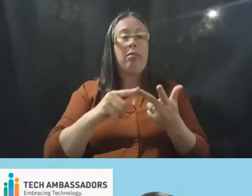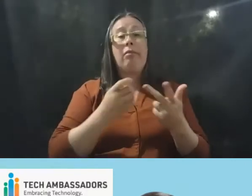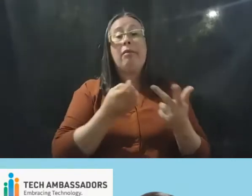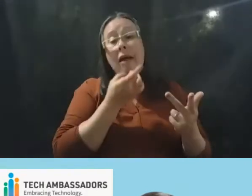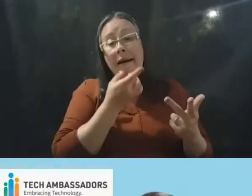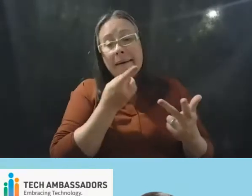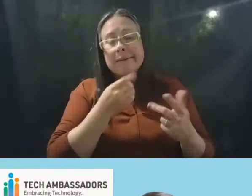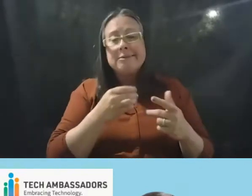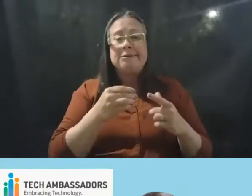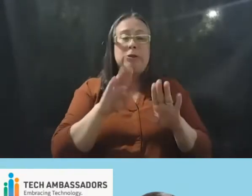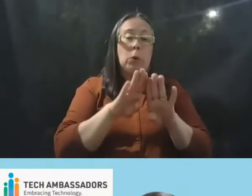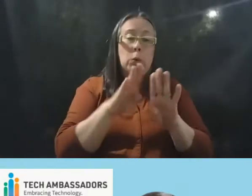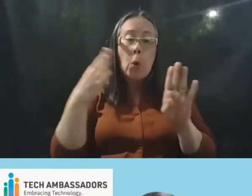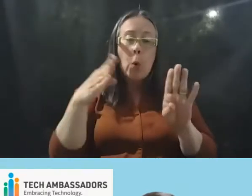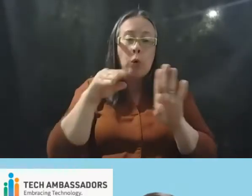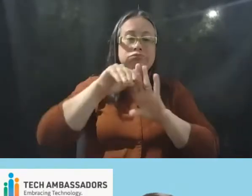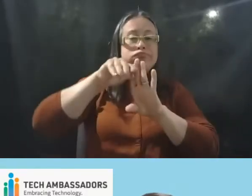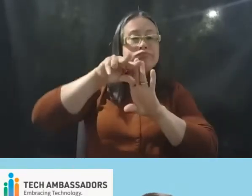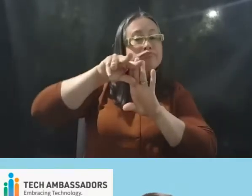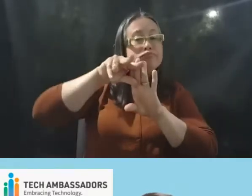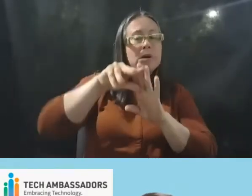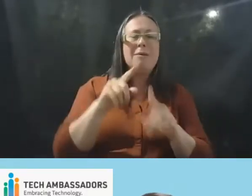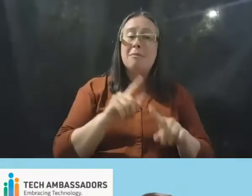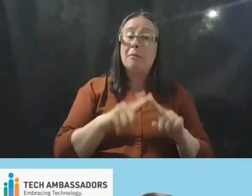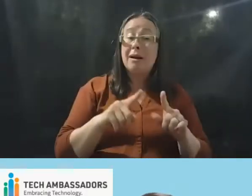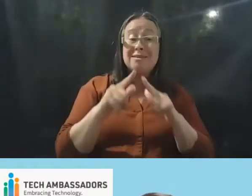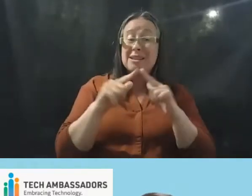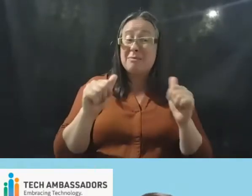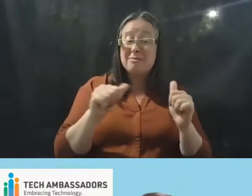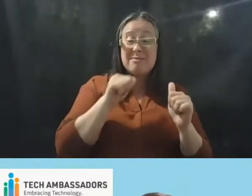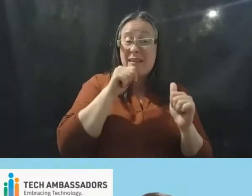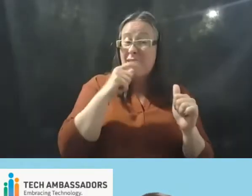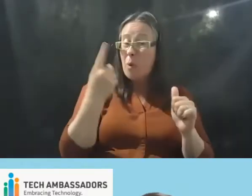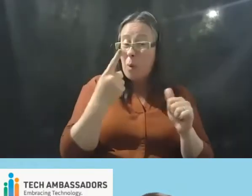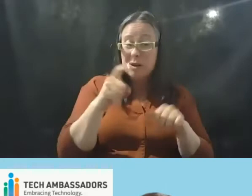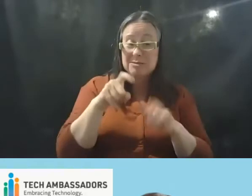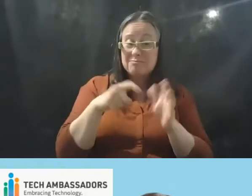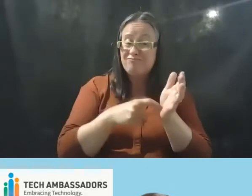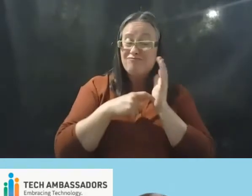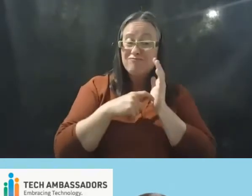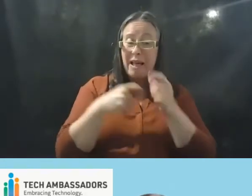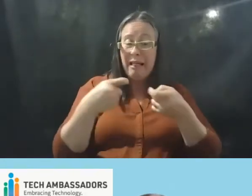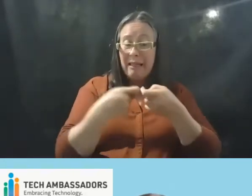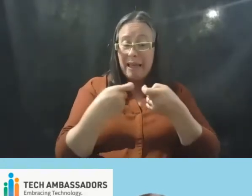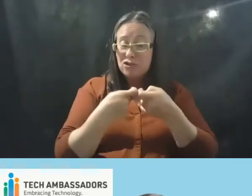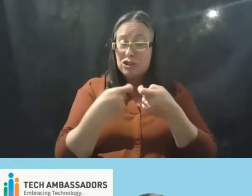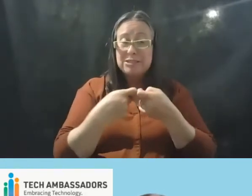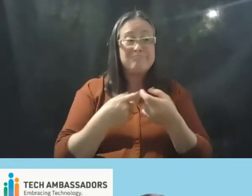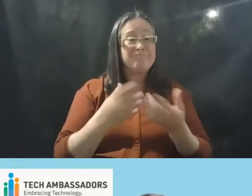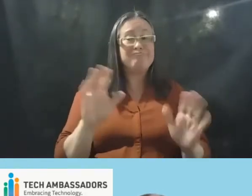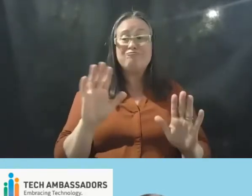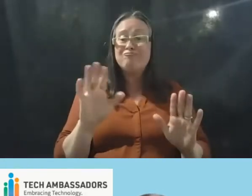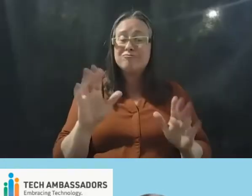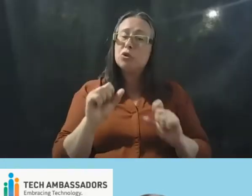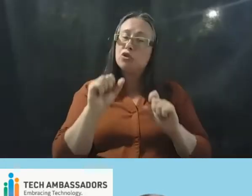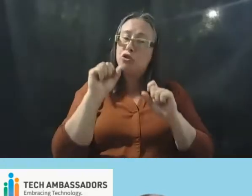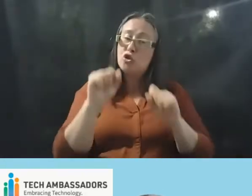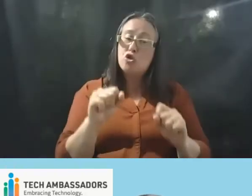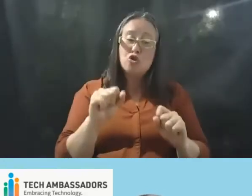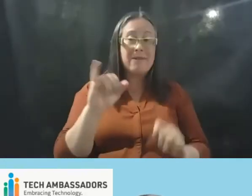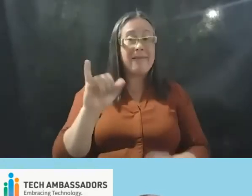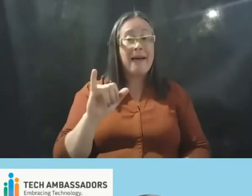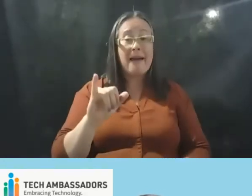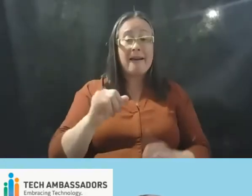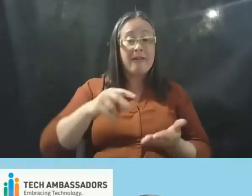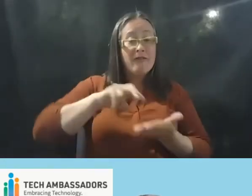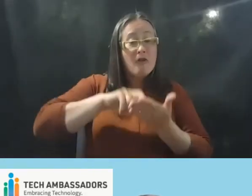that. But it doesn't have to be anything electronic or battery operated. It could literally be an adaptive fork, a rail in